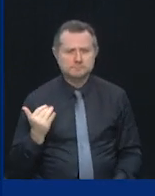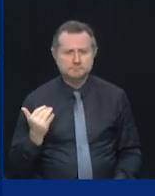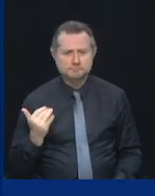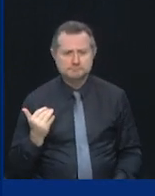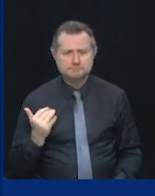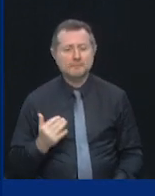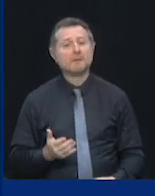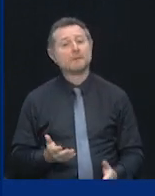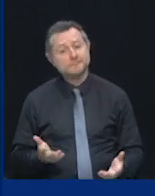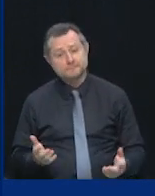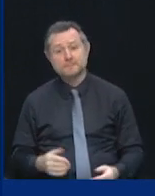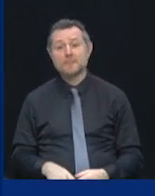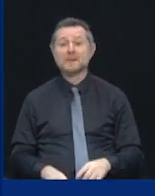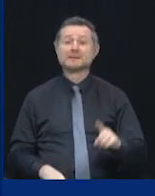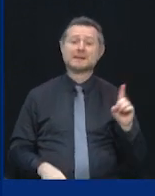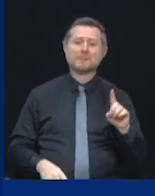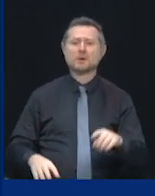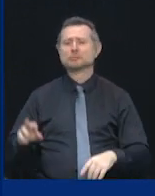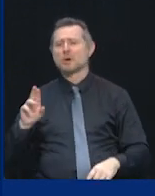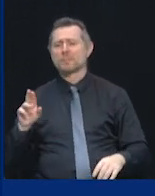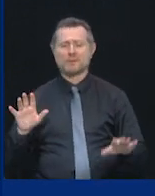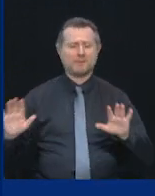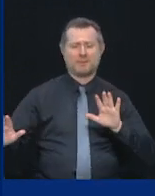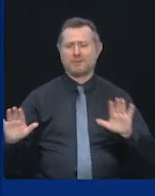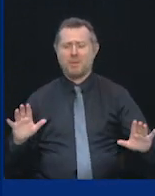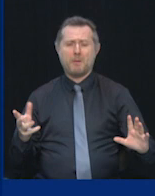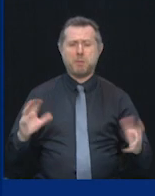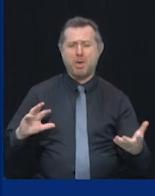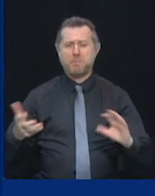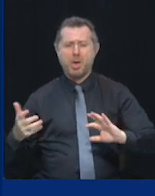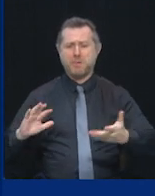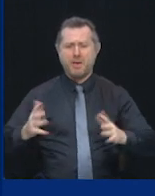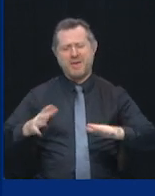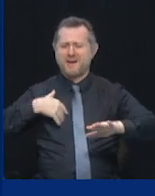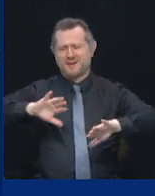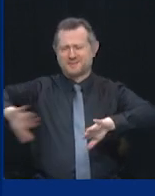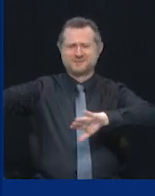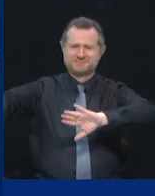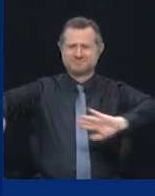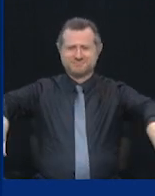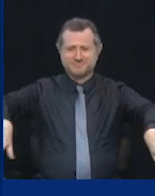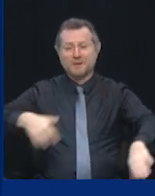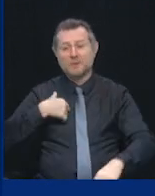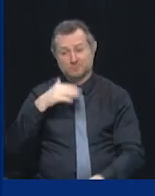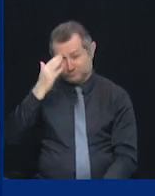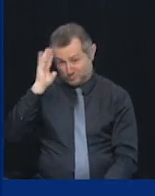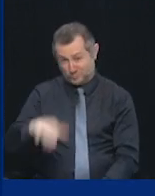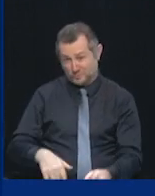politics out of COVID, and politics has infected COVID from day one.